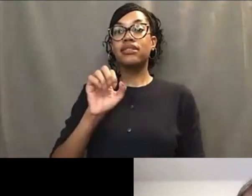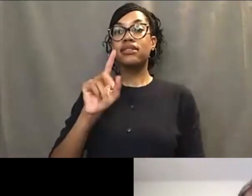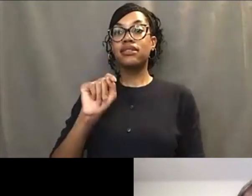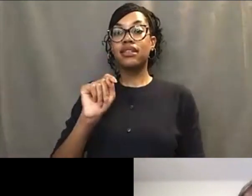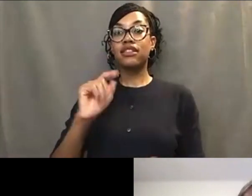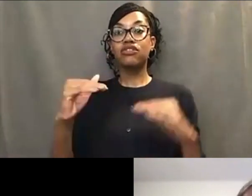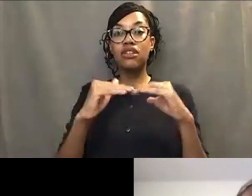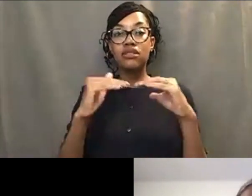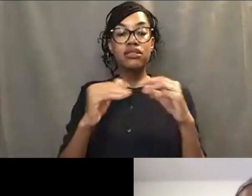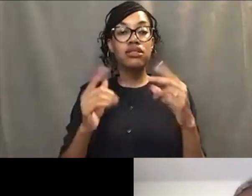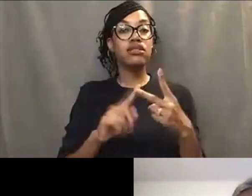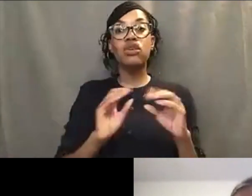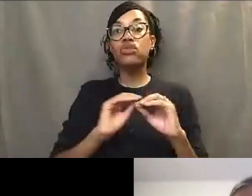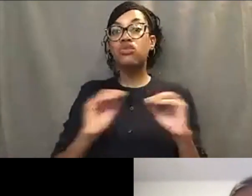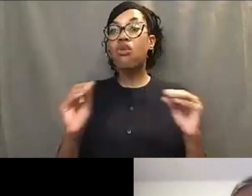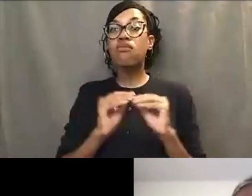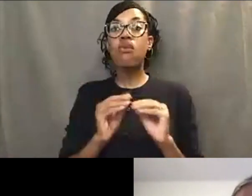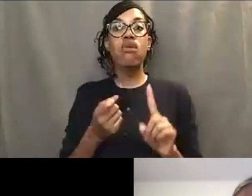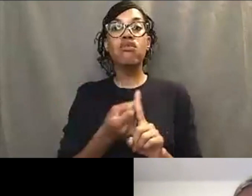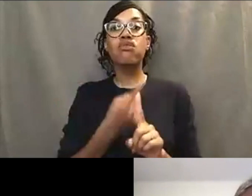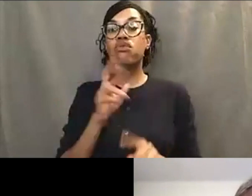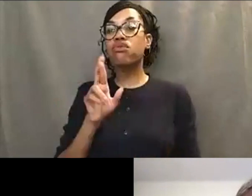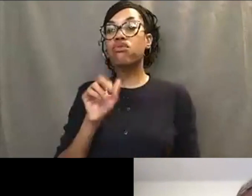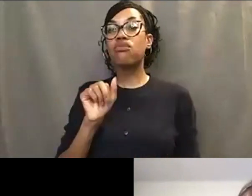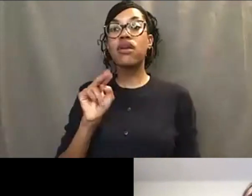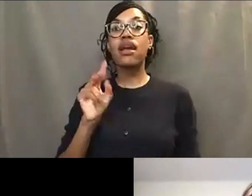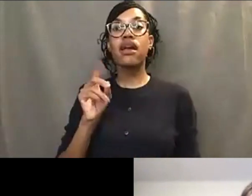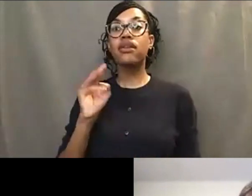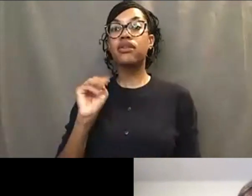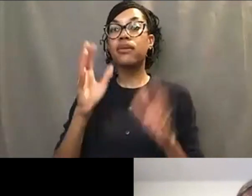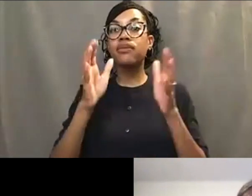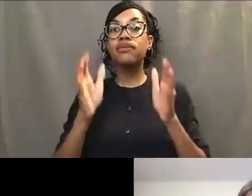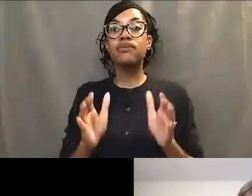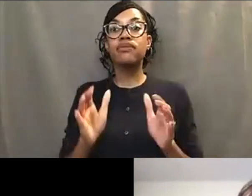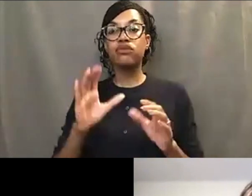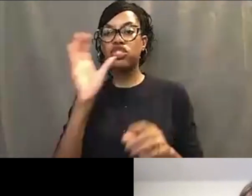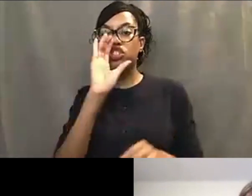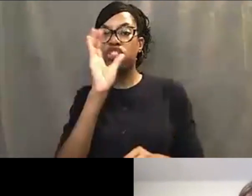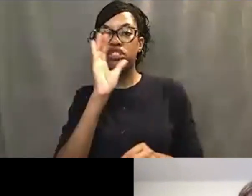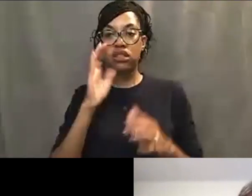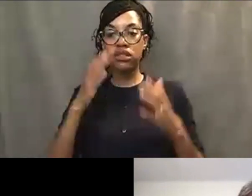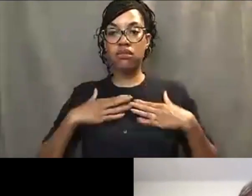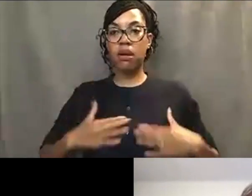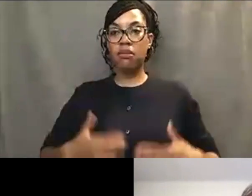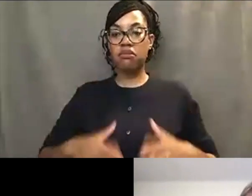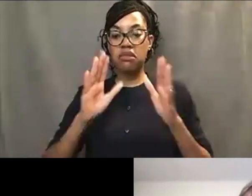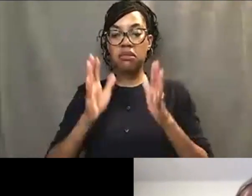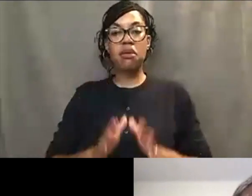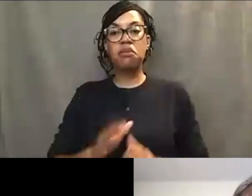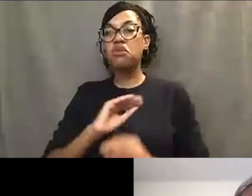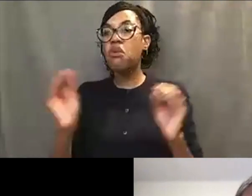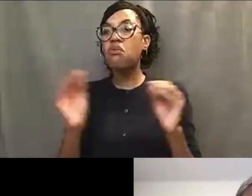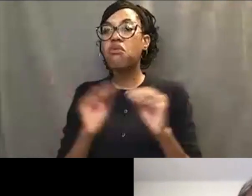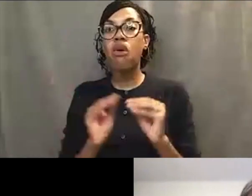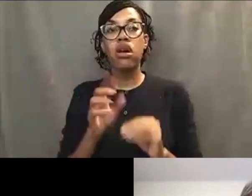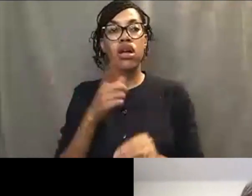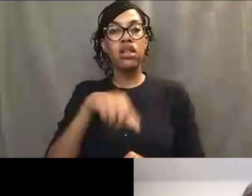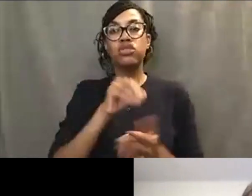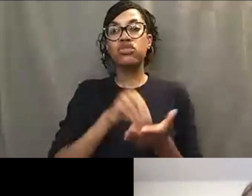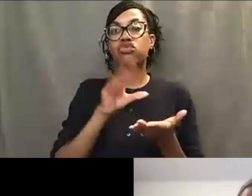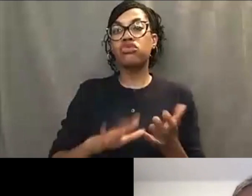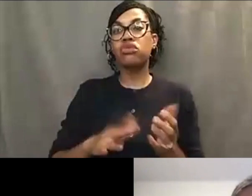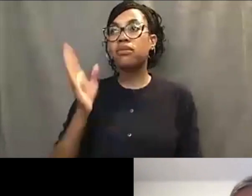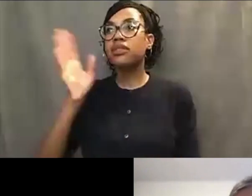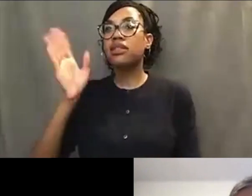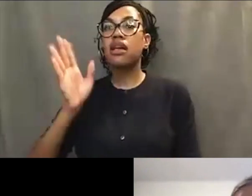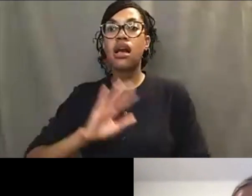searches. Of course, the district responded with, that's outside of the legal purview of bargaining. So we knew from the beginning that